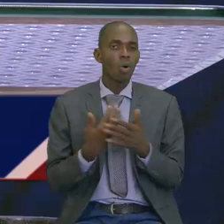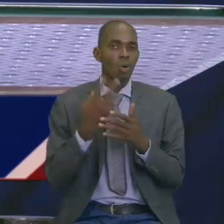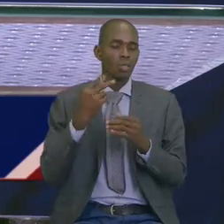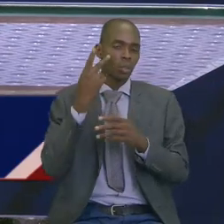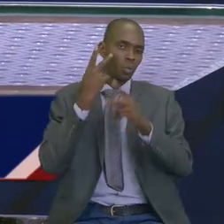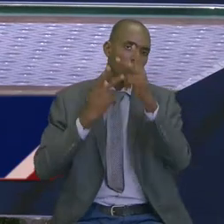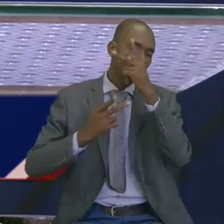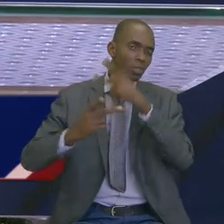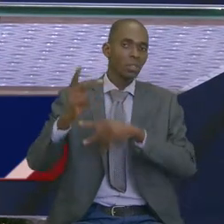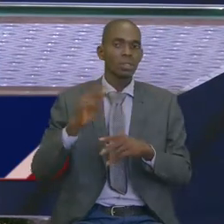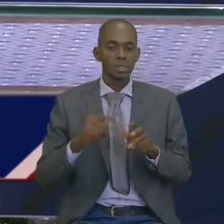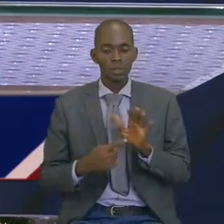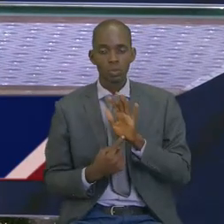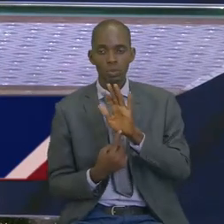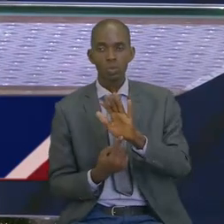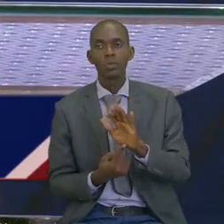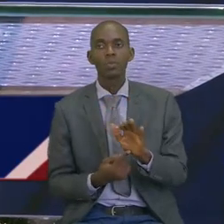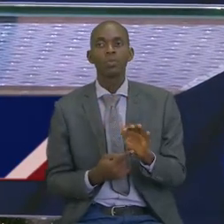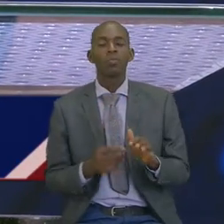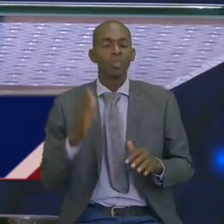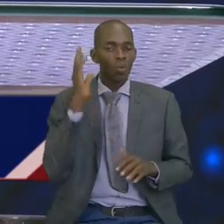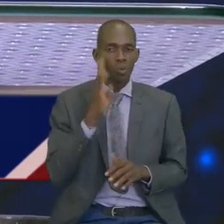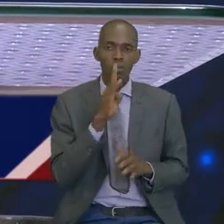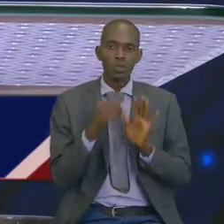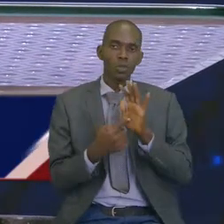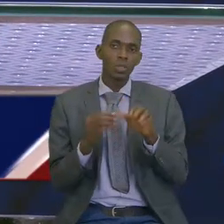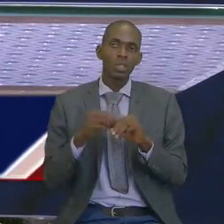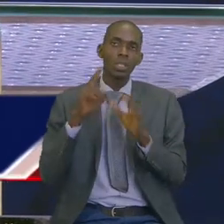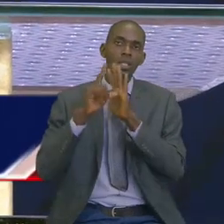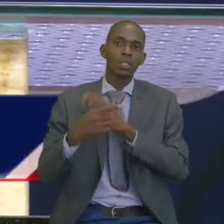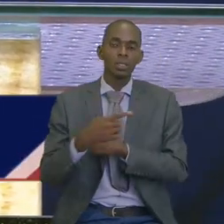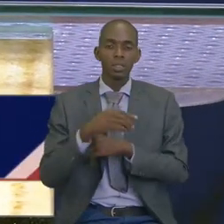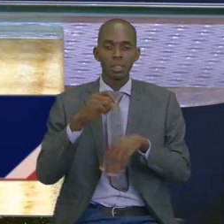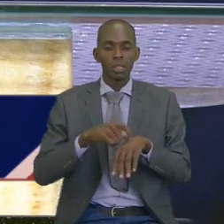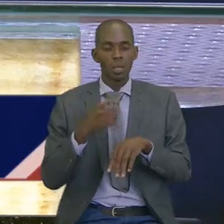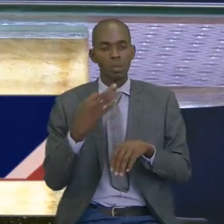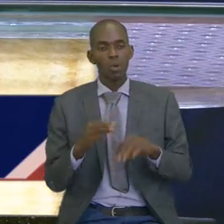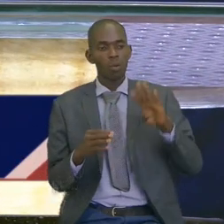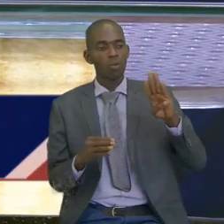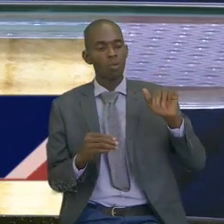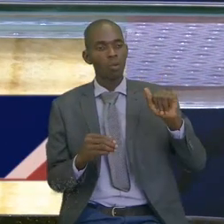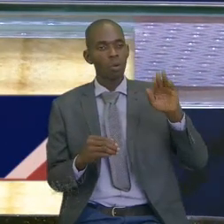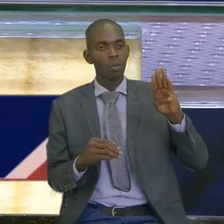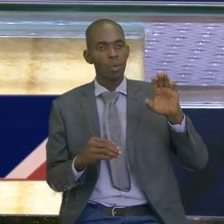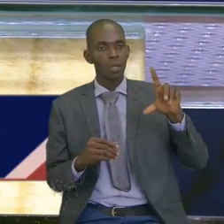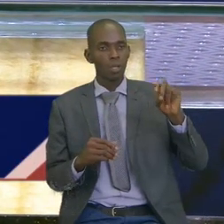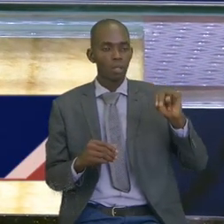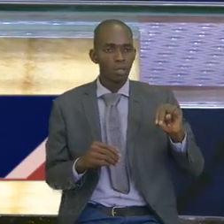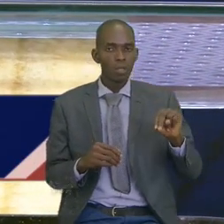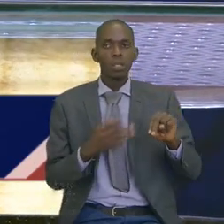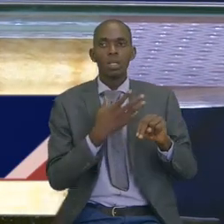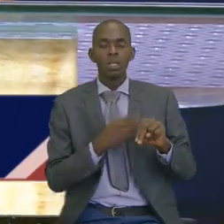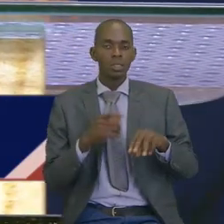revelation will be fulfilled in the latter days, the time of Babylon, and then the time of